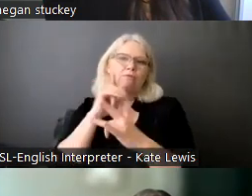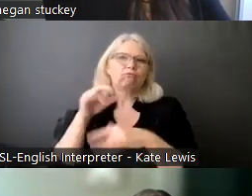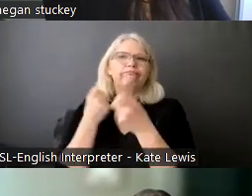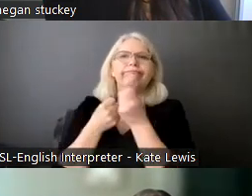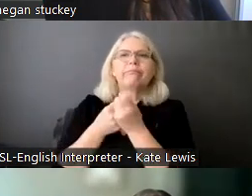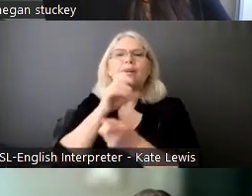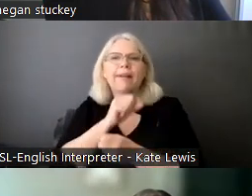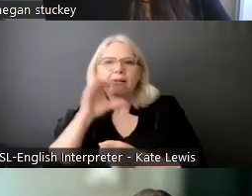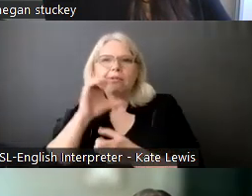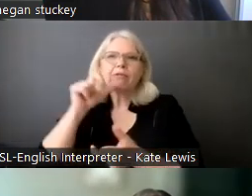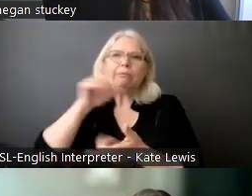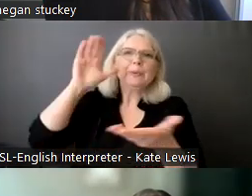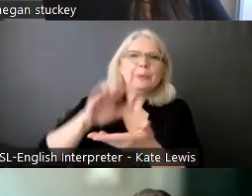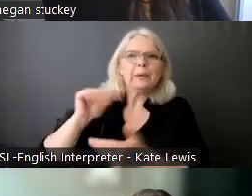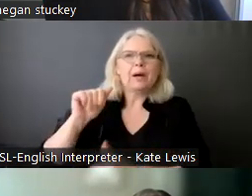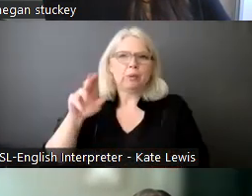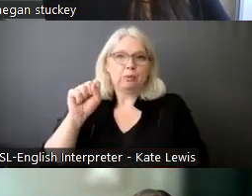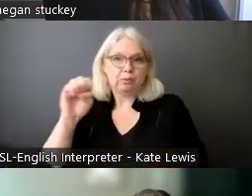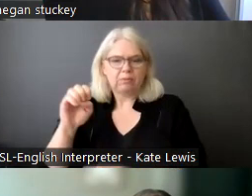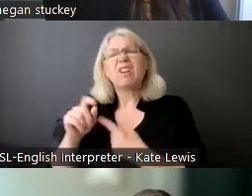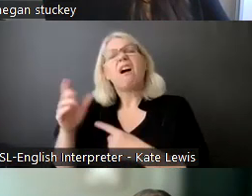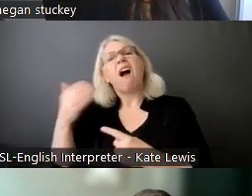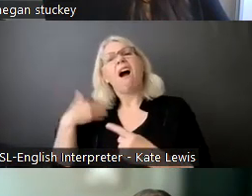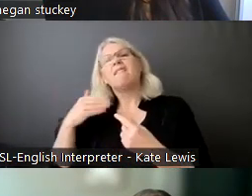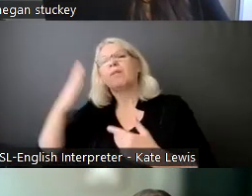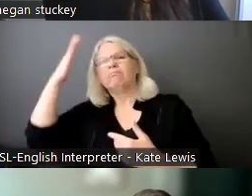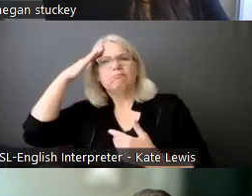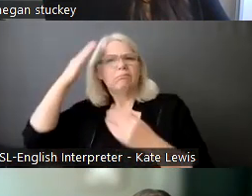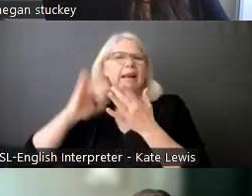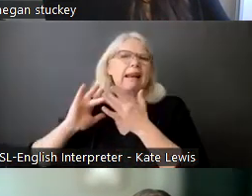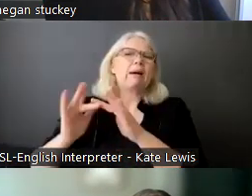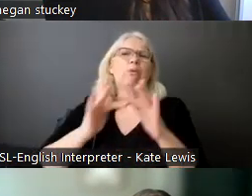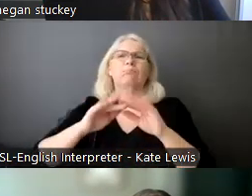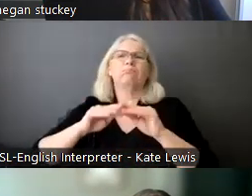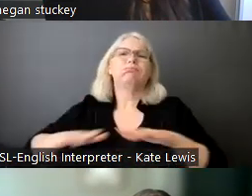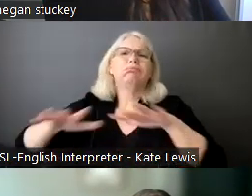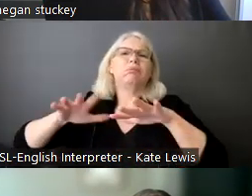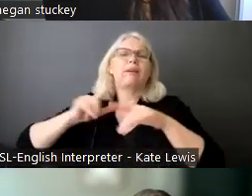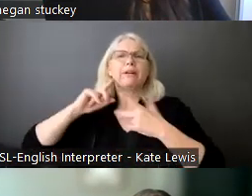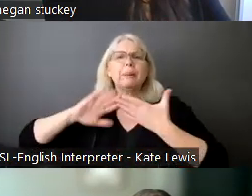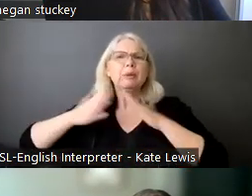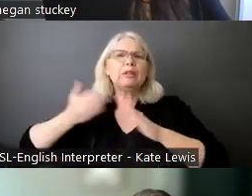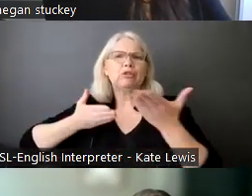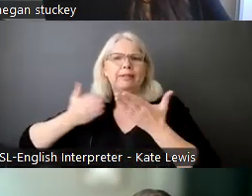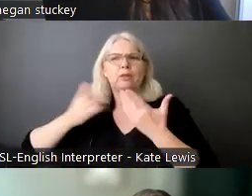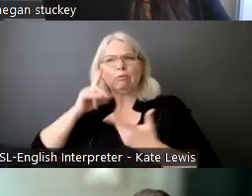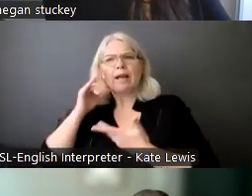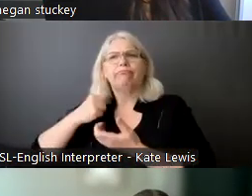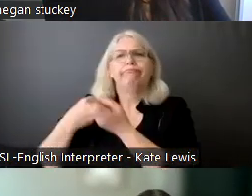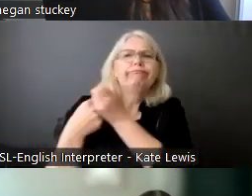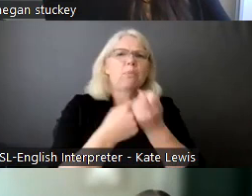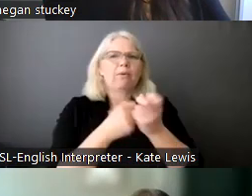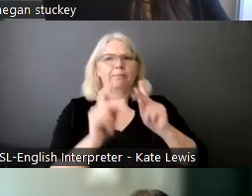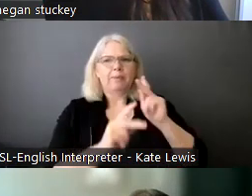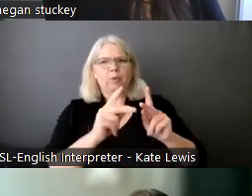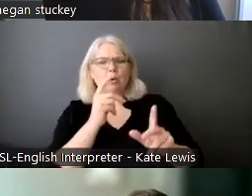healthcare, legal, and social services for clients who have cognitive impairments and who are vulnerable. So welcome both